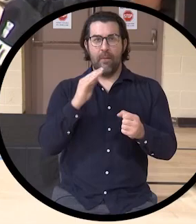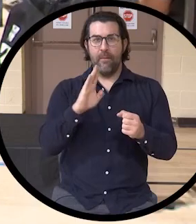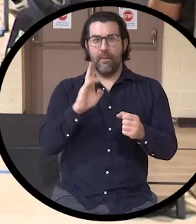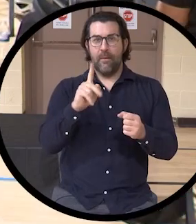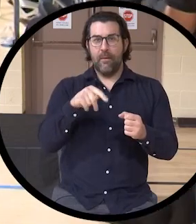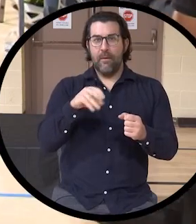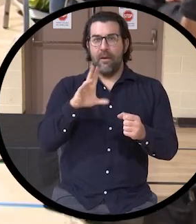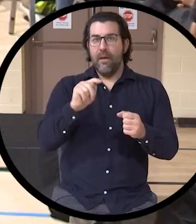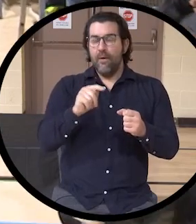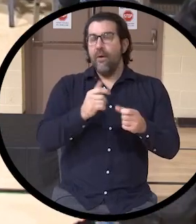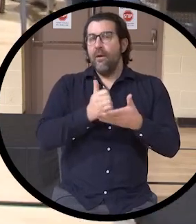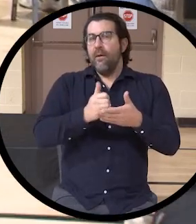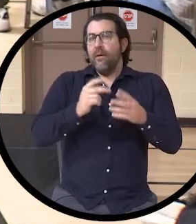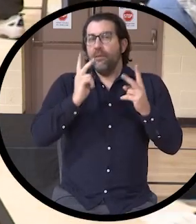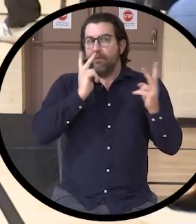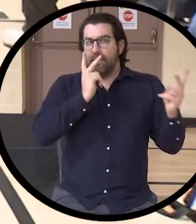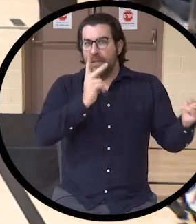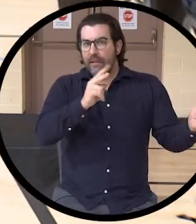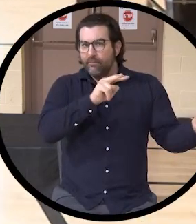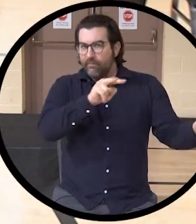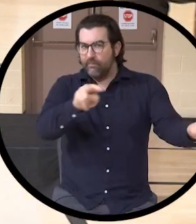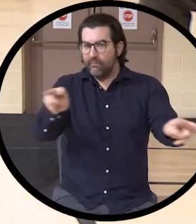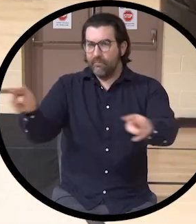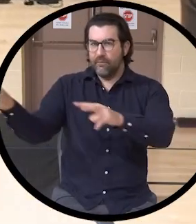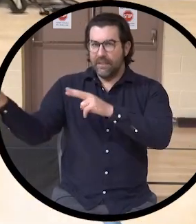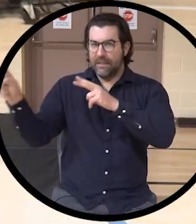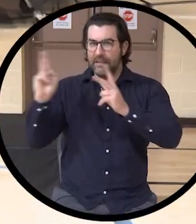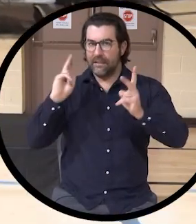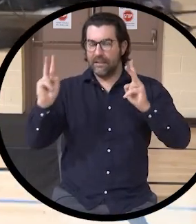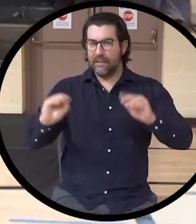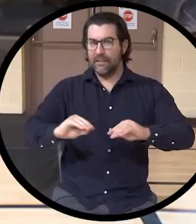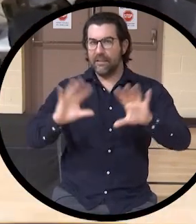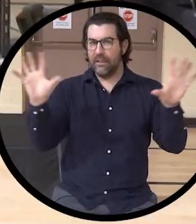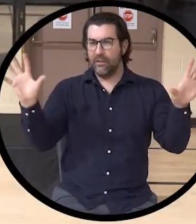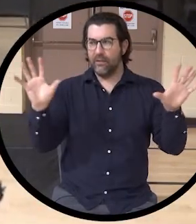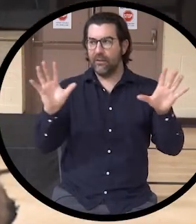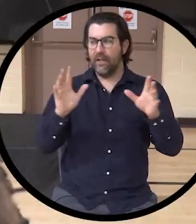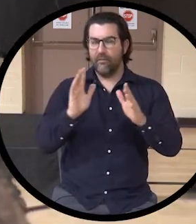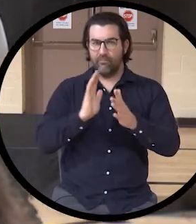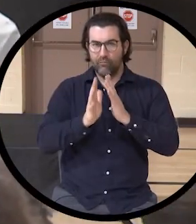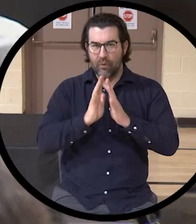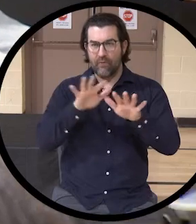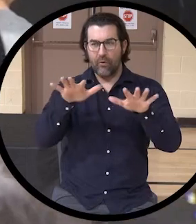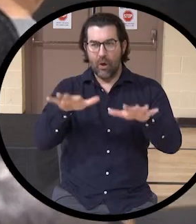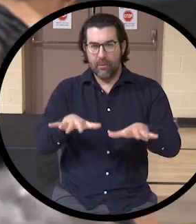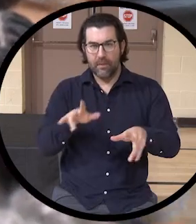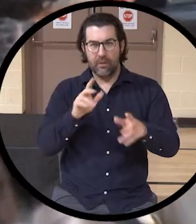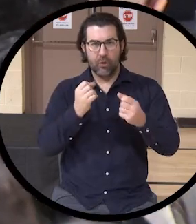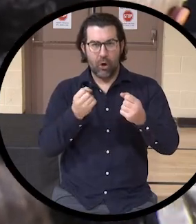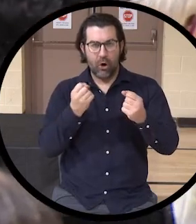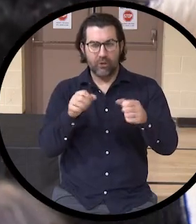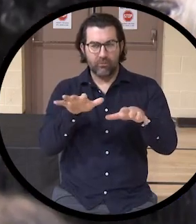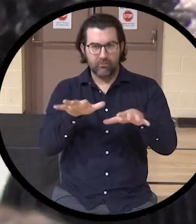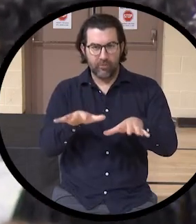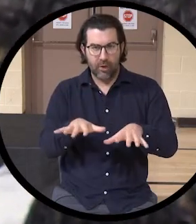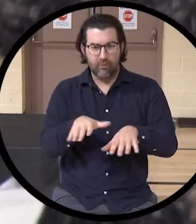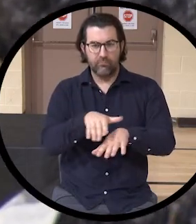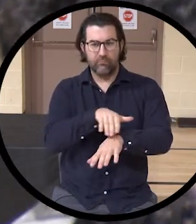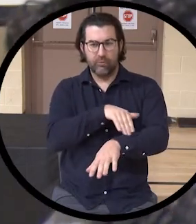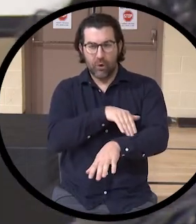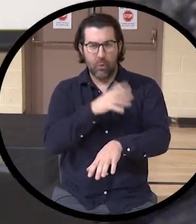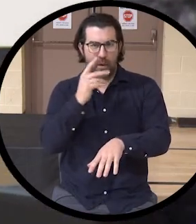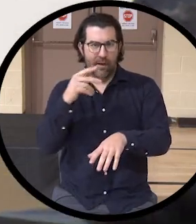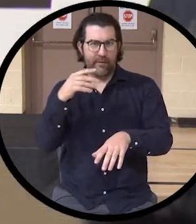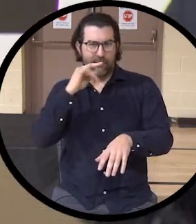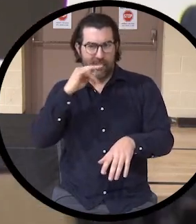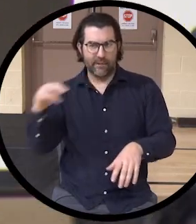sight lines, and that the traffic calming features will make sure that people are moving slowly so that there's more time to react to someone that might be